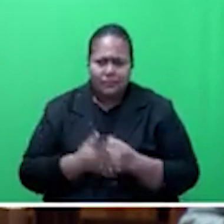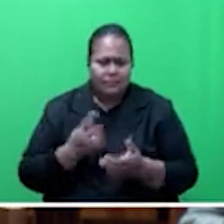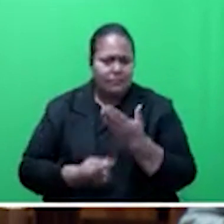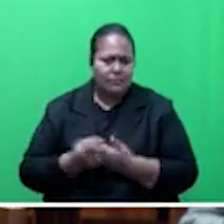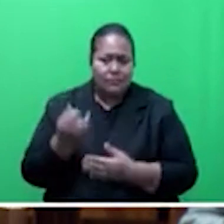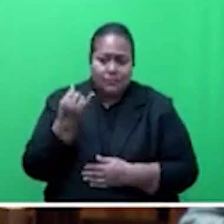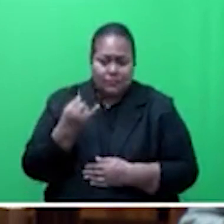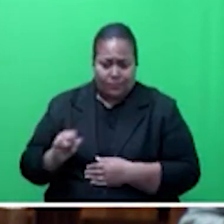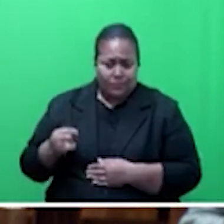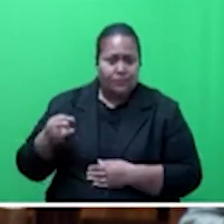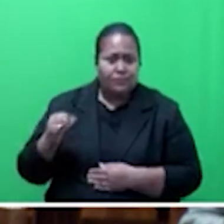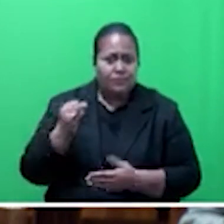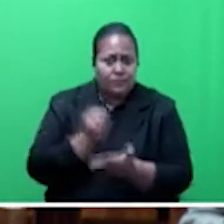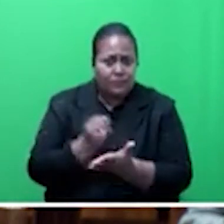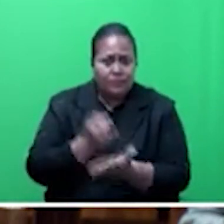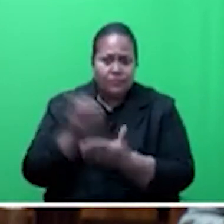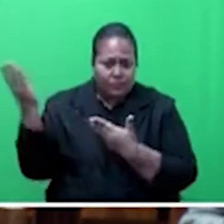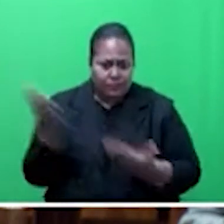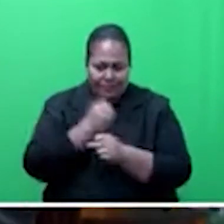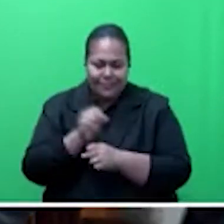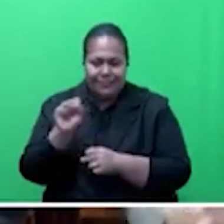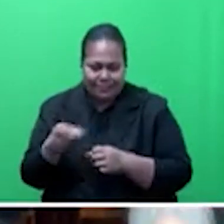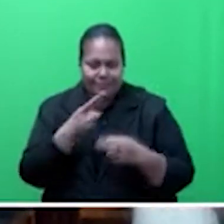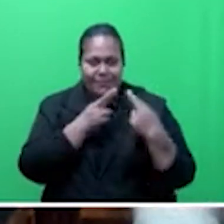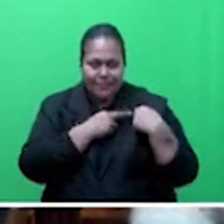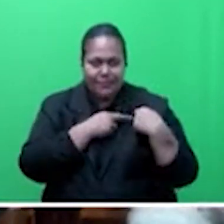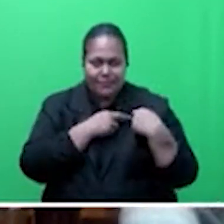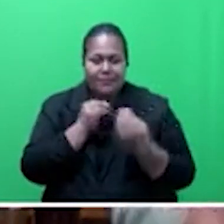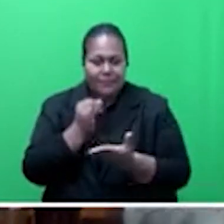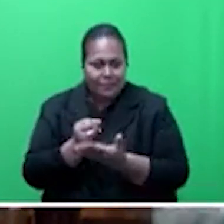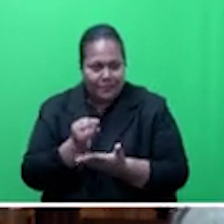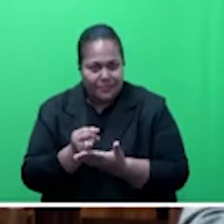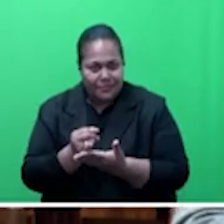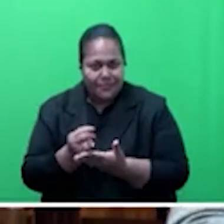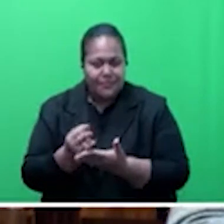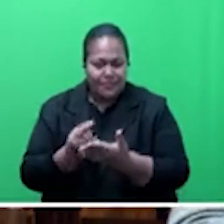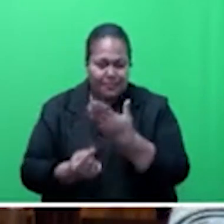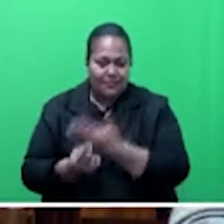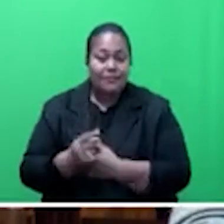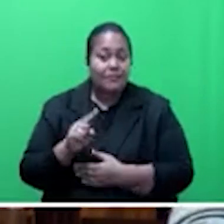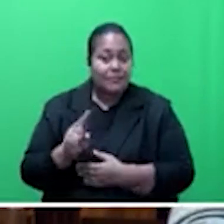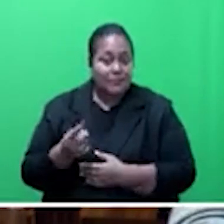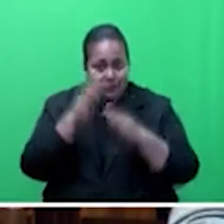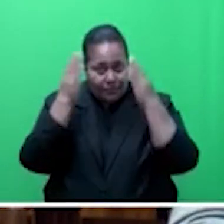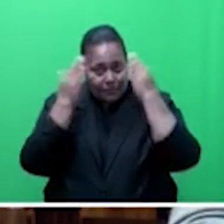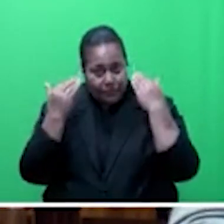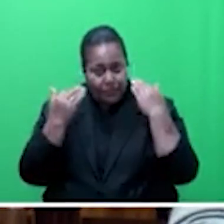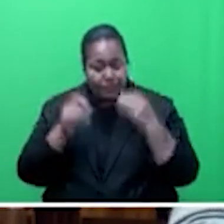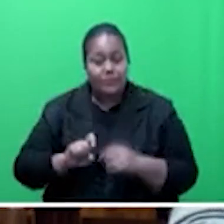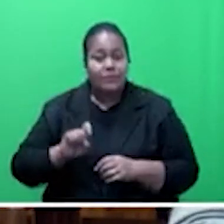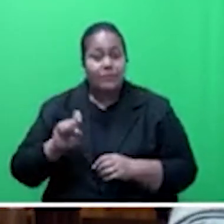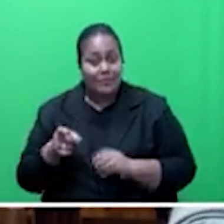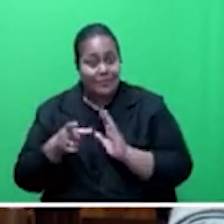something goes wrong, the correction bill comes into be of the error. But it tells us that the next budget,